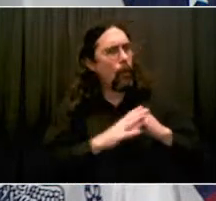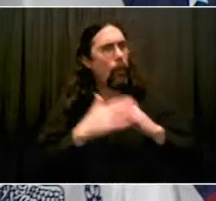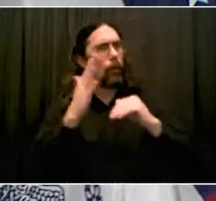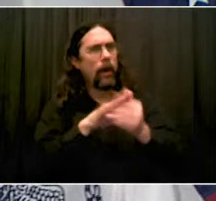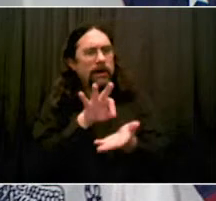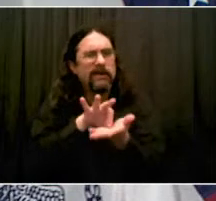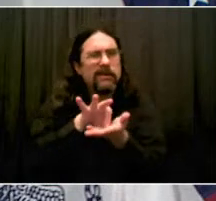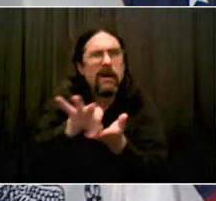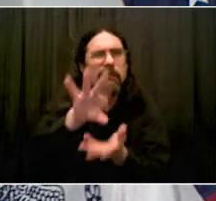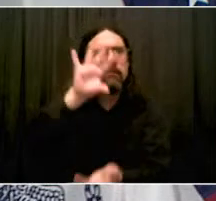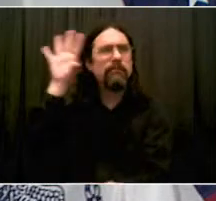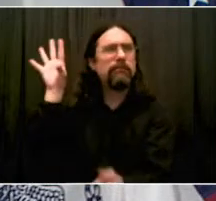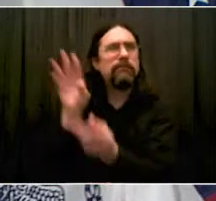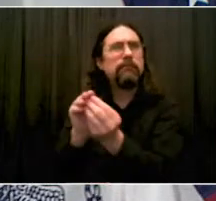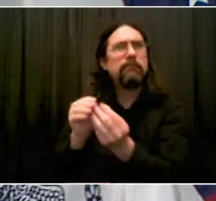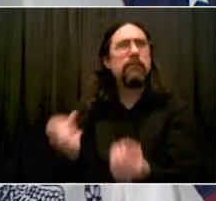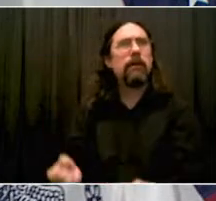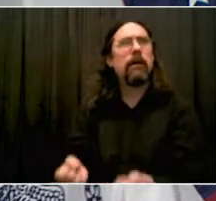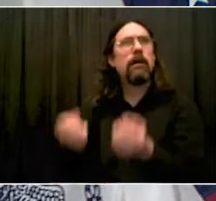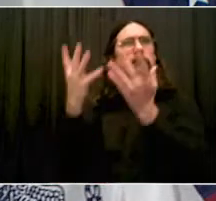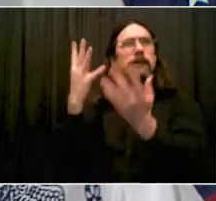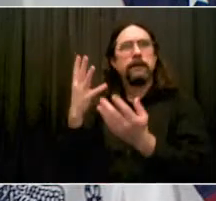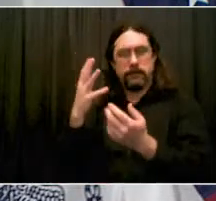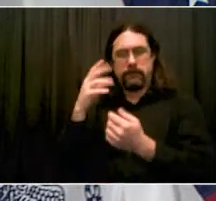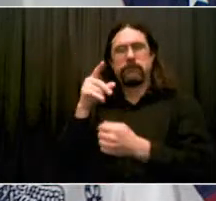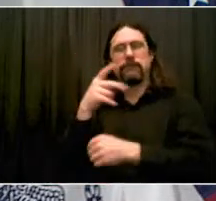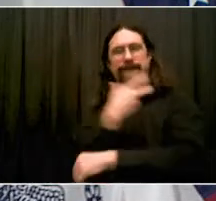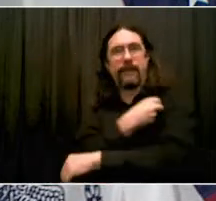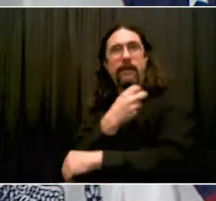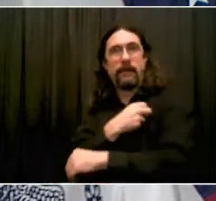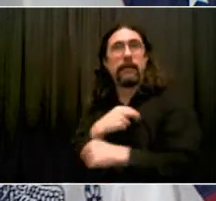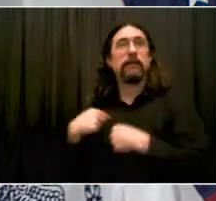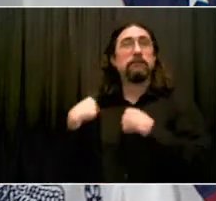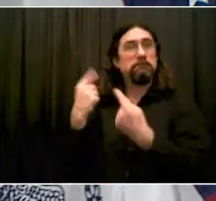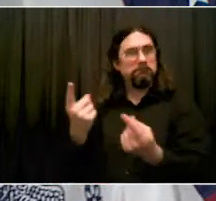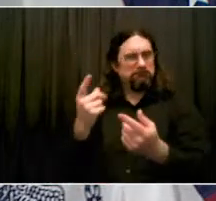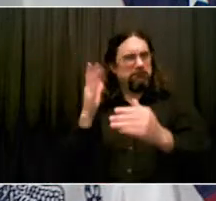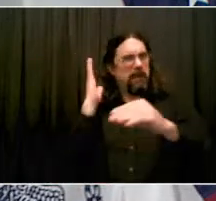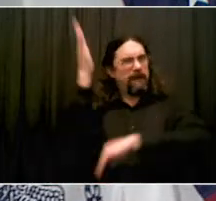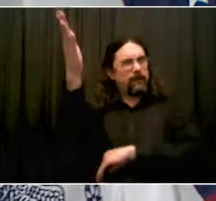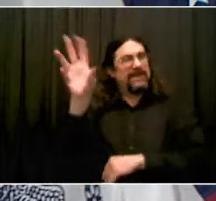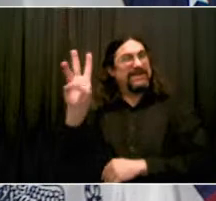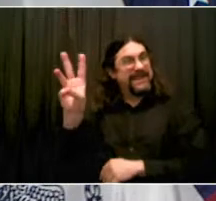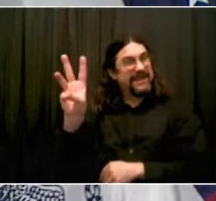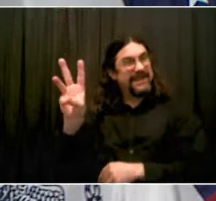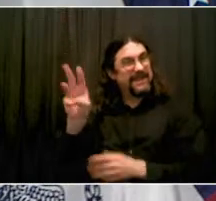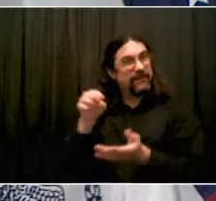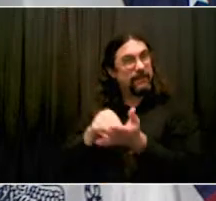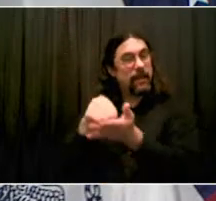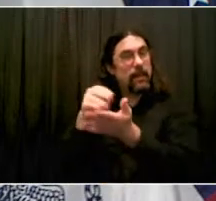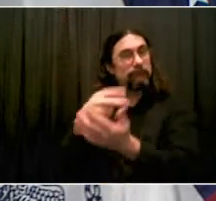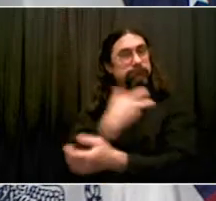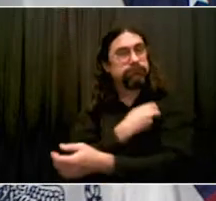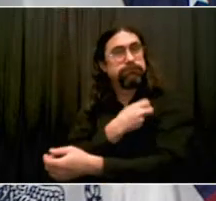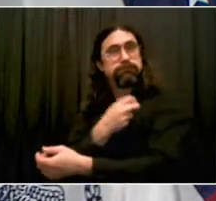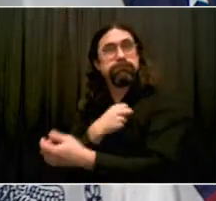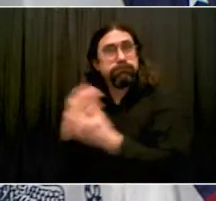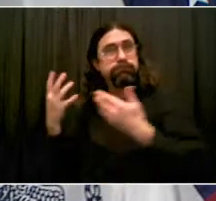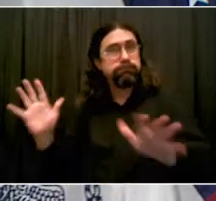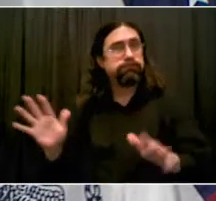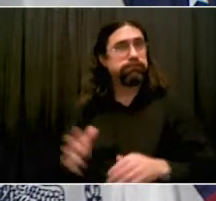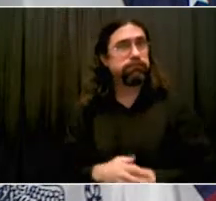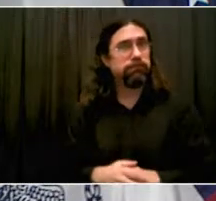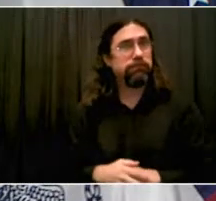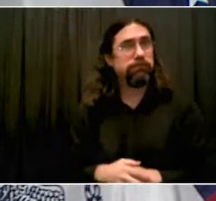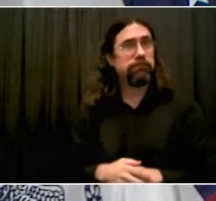6,427,404 vaccinations to date. The number is just constantly growing. People are showing up. They're showing up for their second appointments.